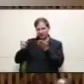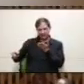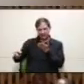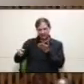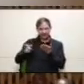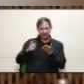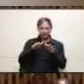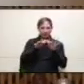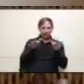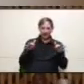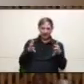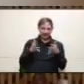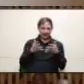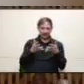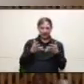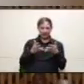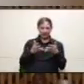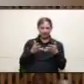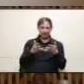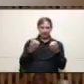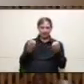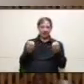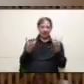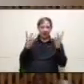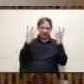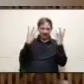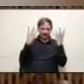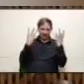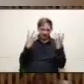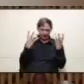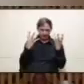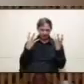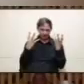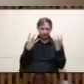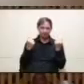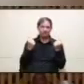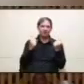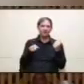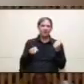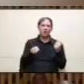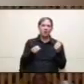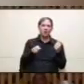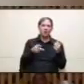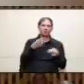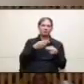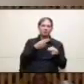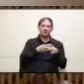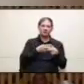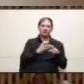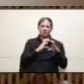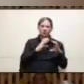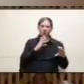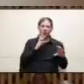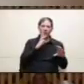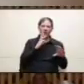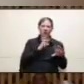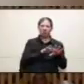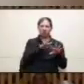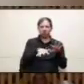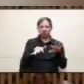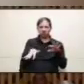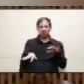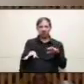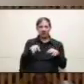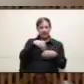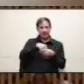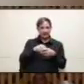on public illumination. In terms of the sewer spillages, internally in the